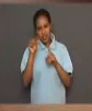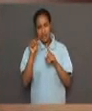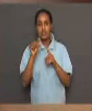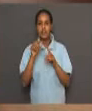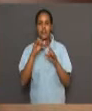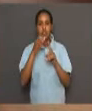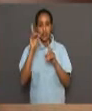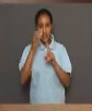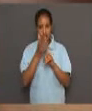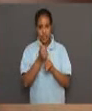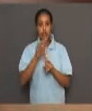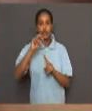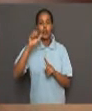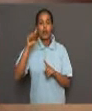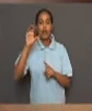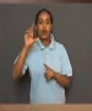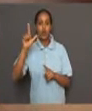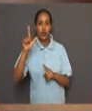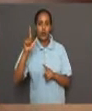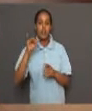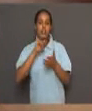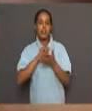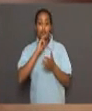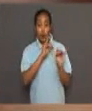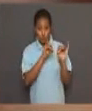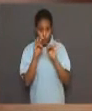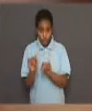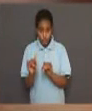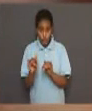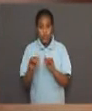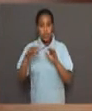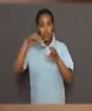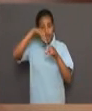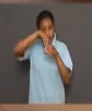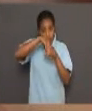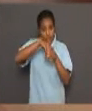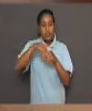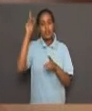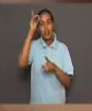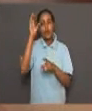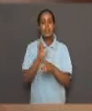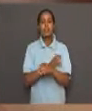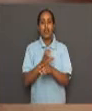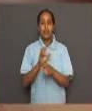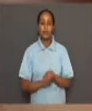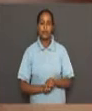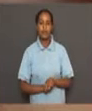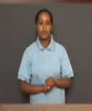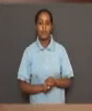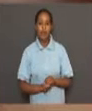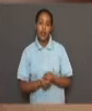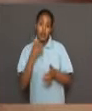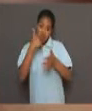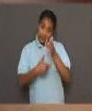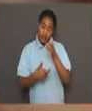dense than the sodium chloride that is also inside the Downs cell. As